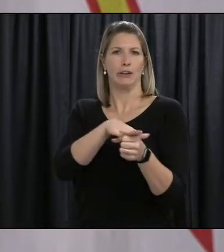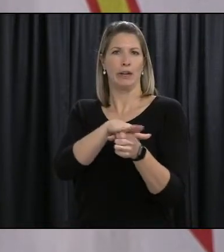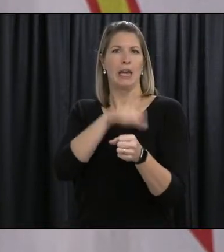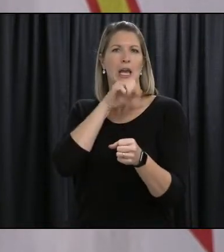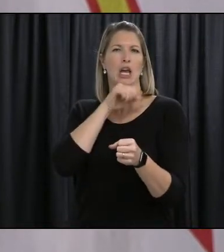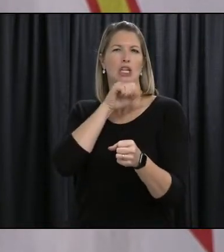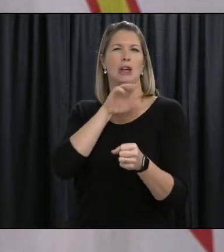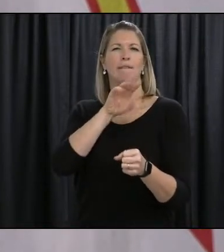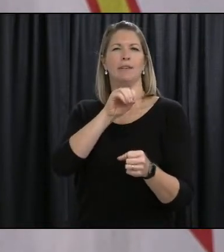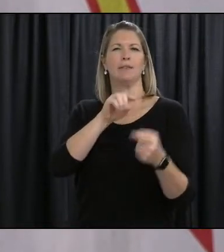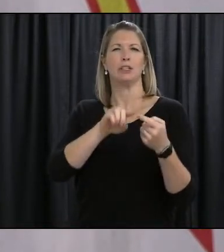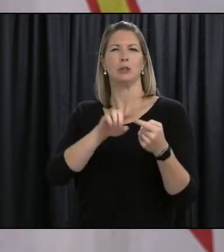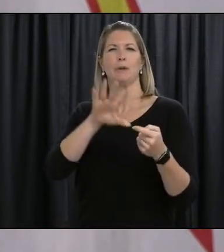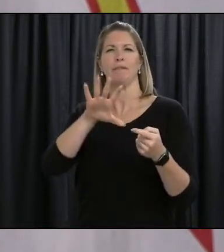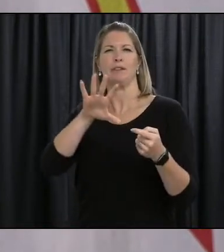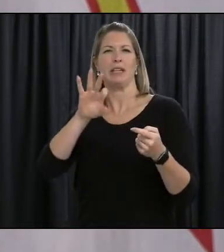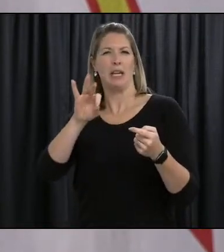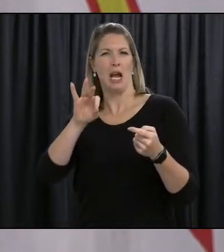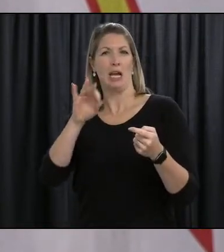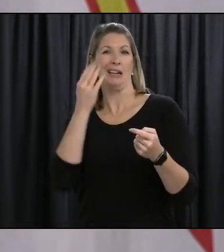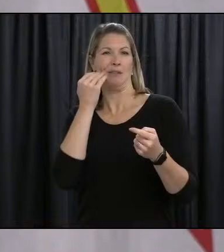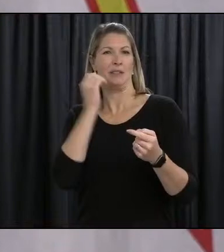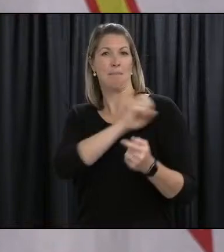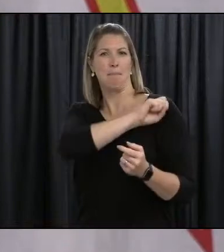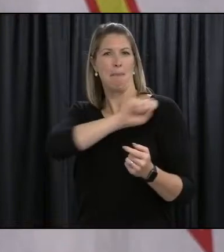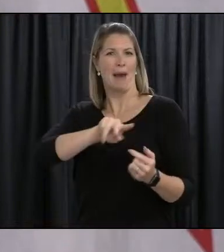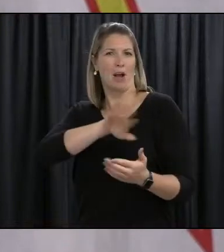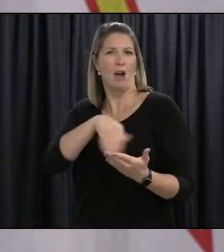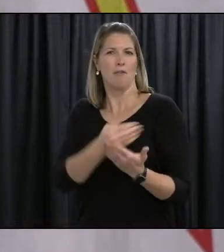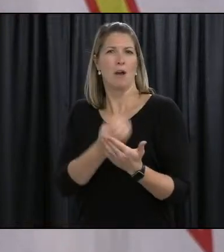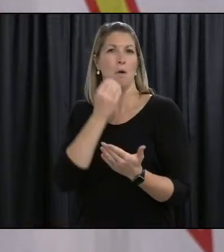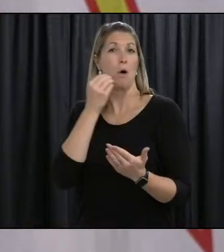and 59 years and recently returned from Alberta.